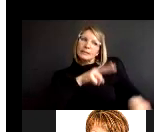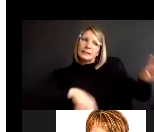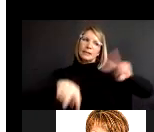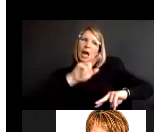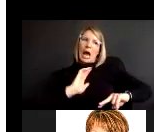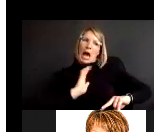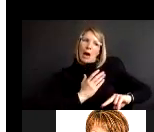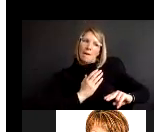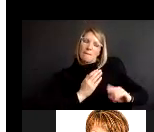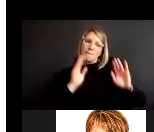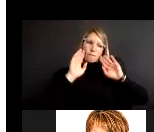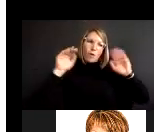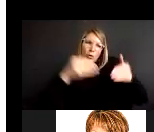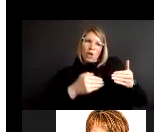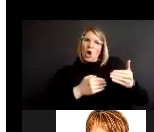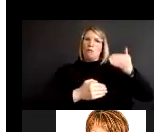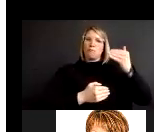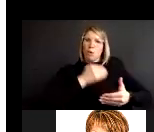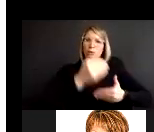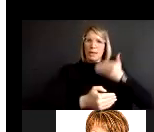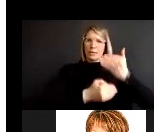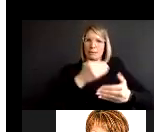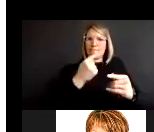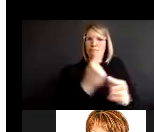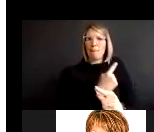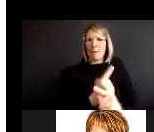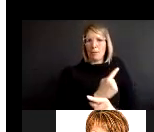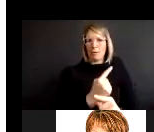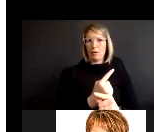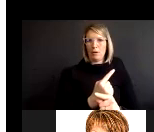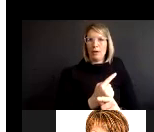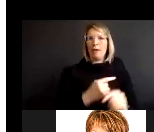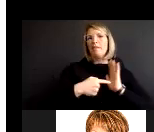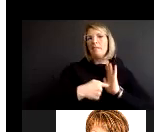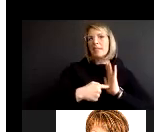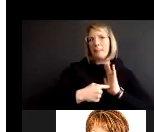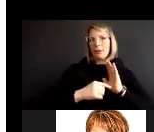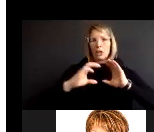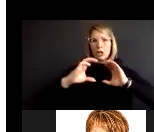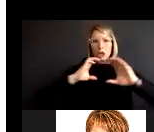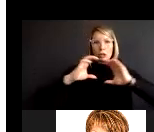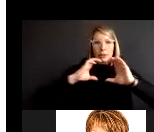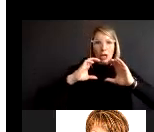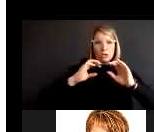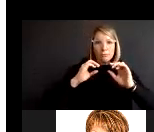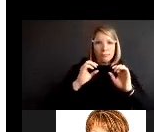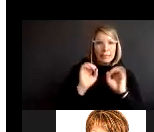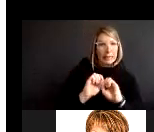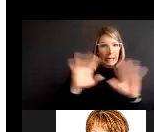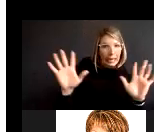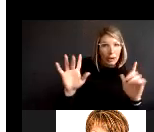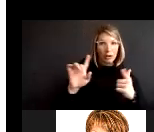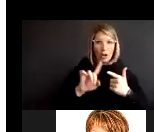adults. So ensuring that there is proper communication and spokespersons and the right to